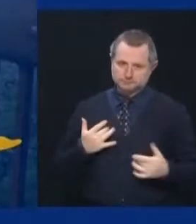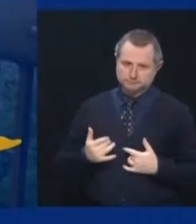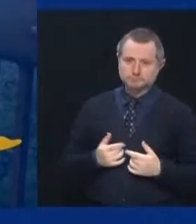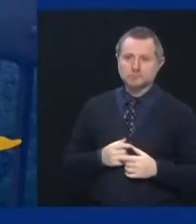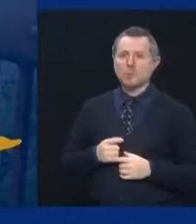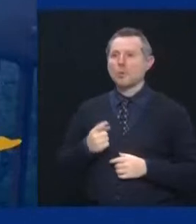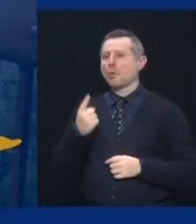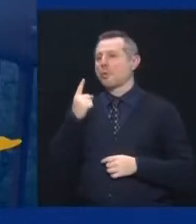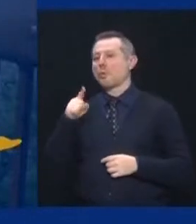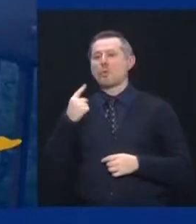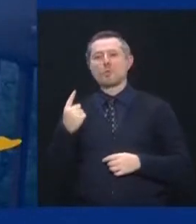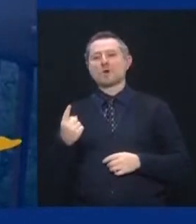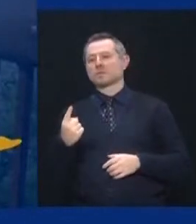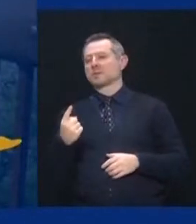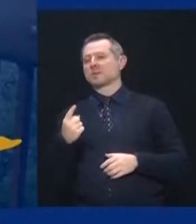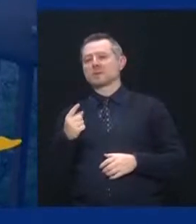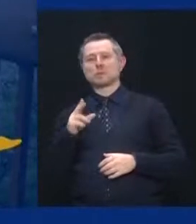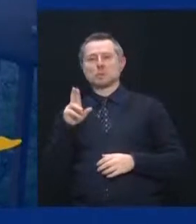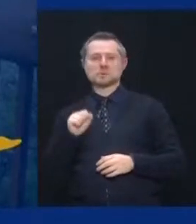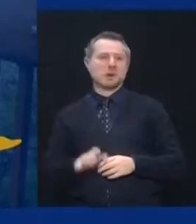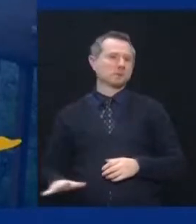in the country, we believe.